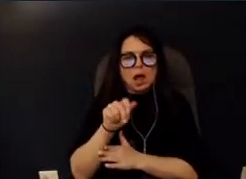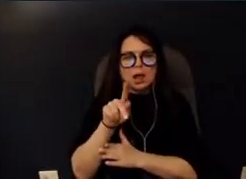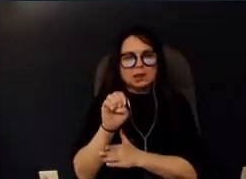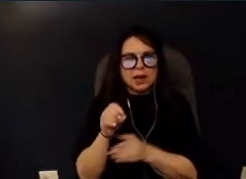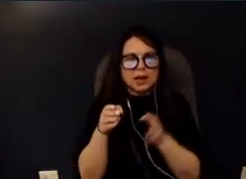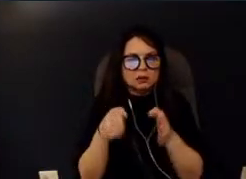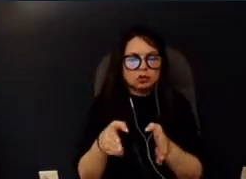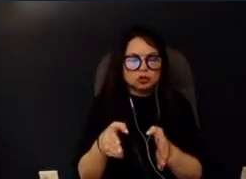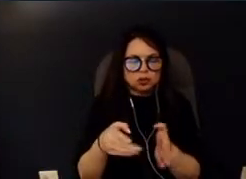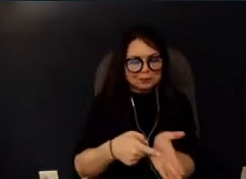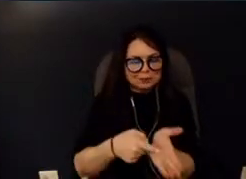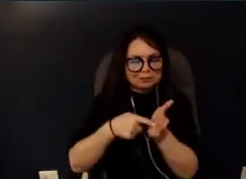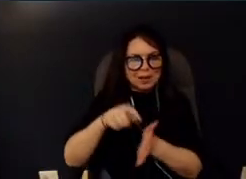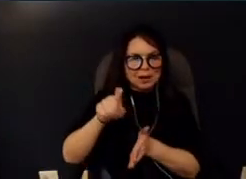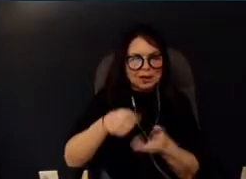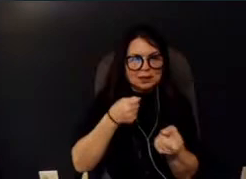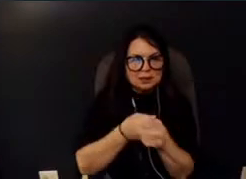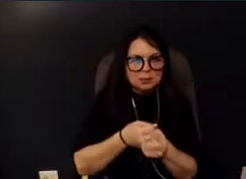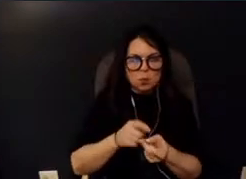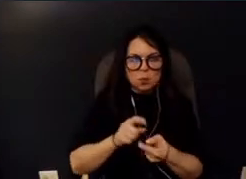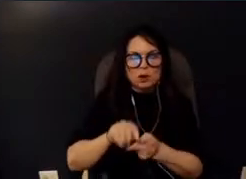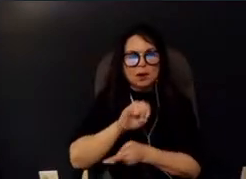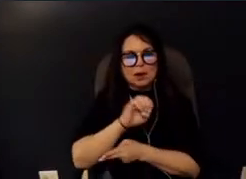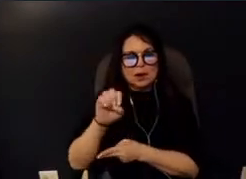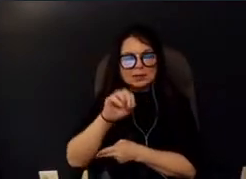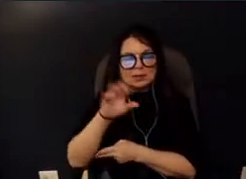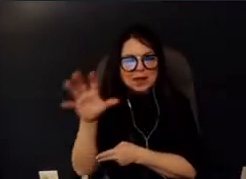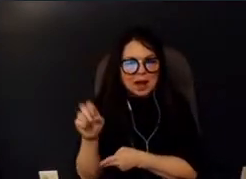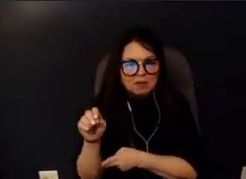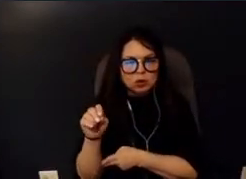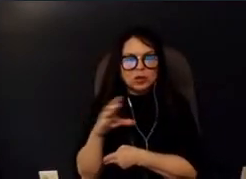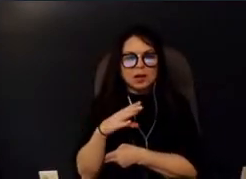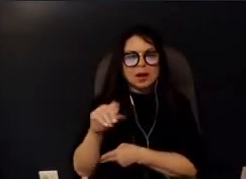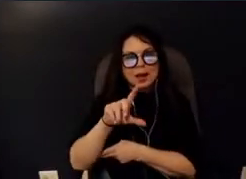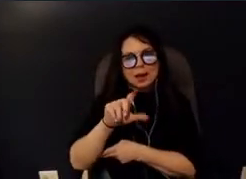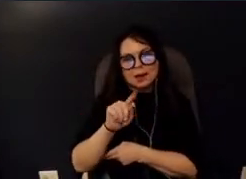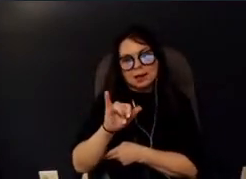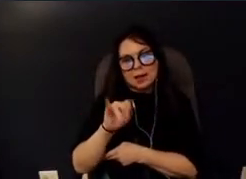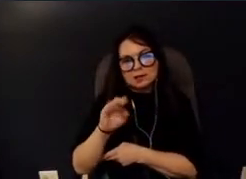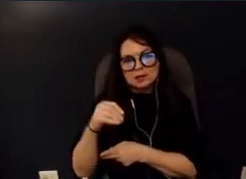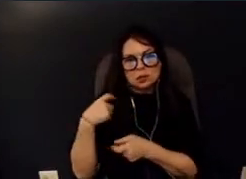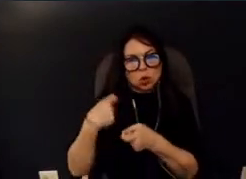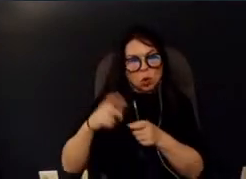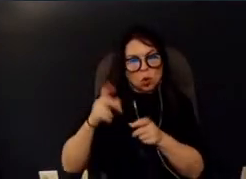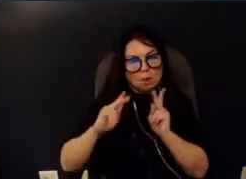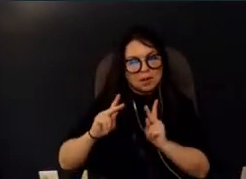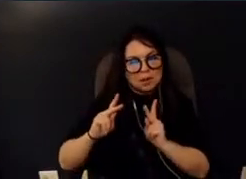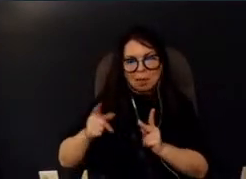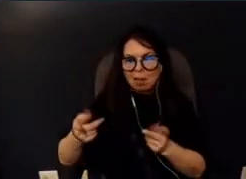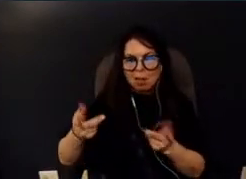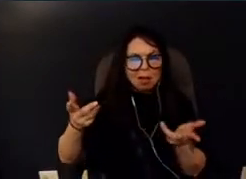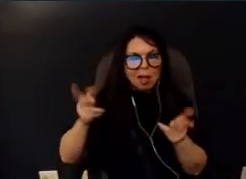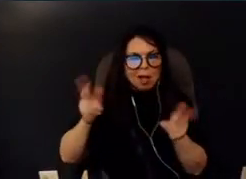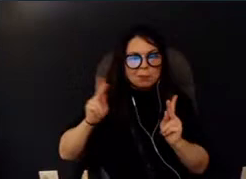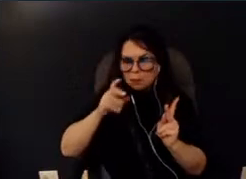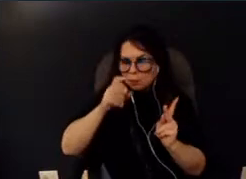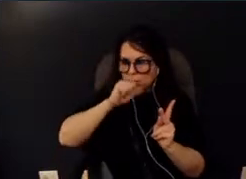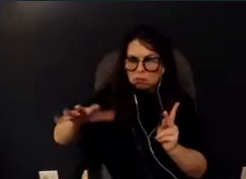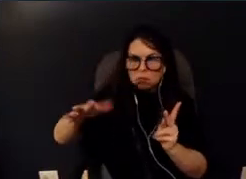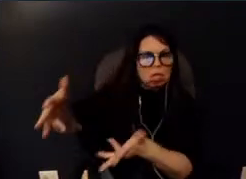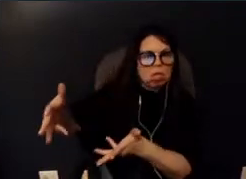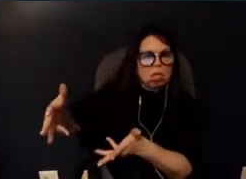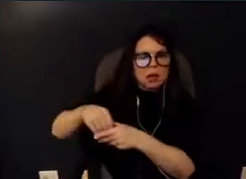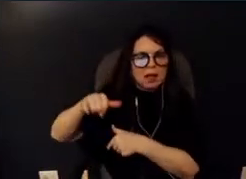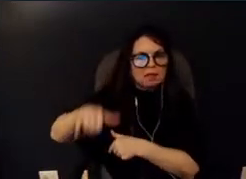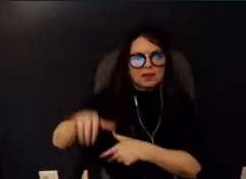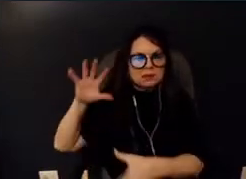The East African and Latino folks of Lake Street have been abandoned in this entire conversation. And it's hard for me to